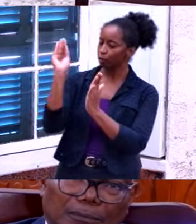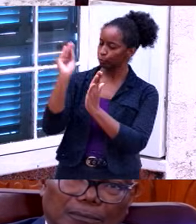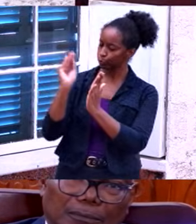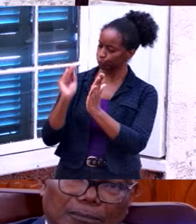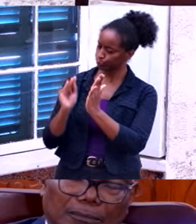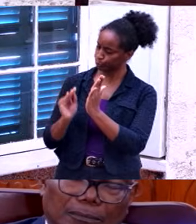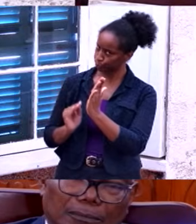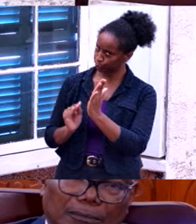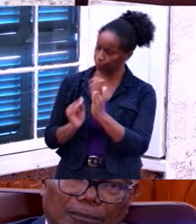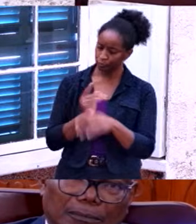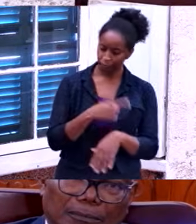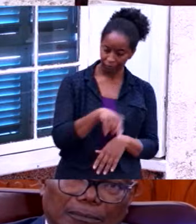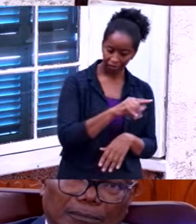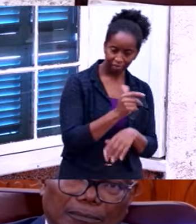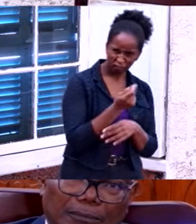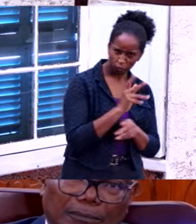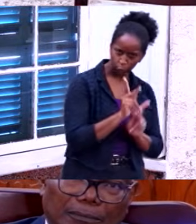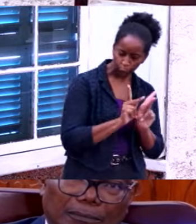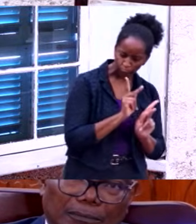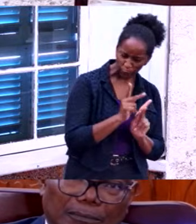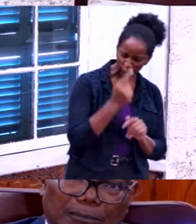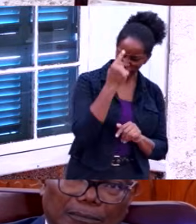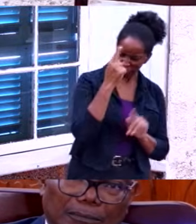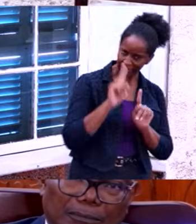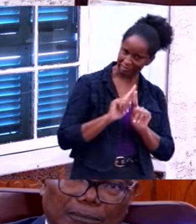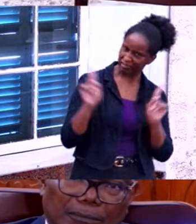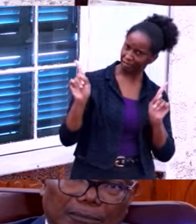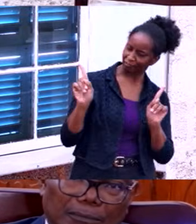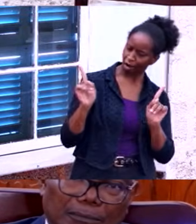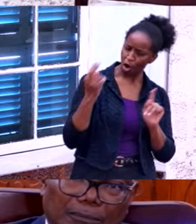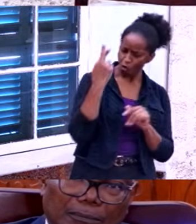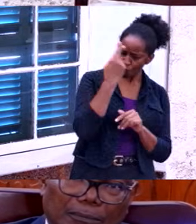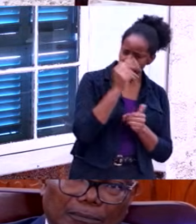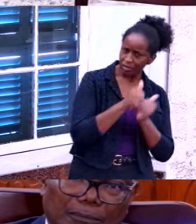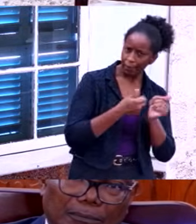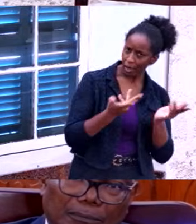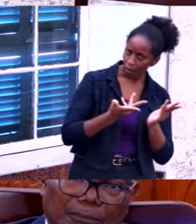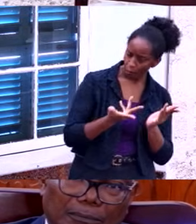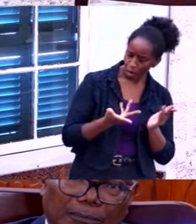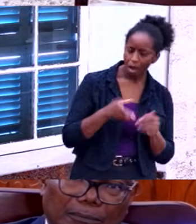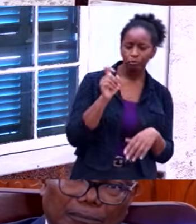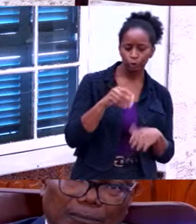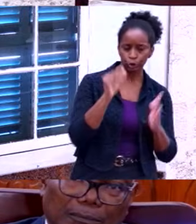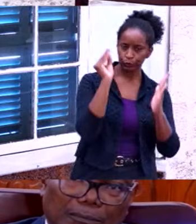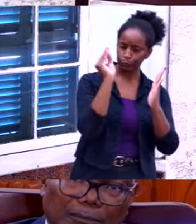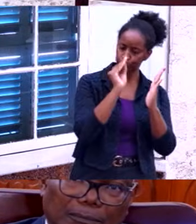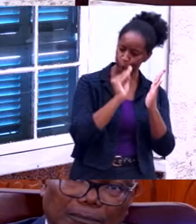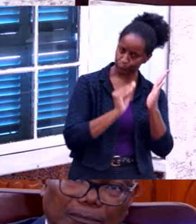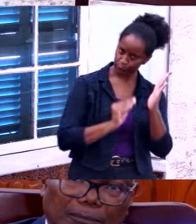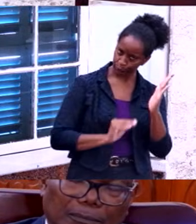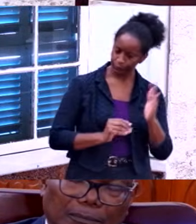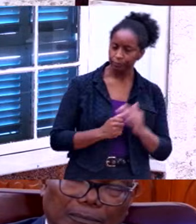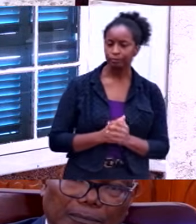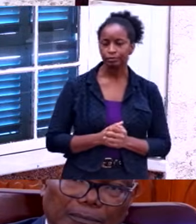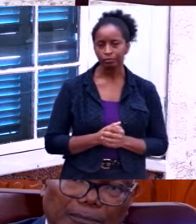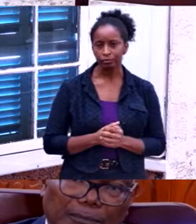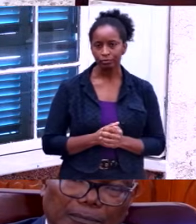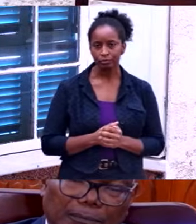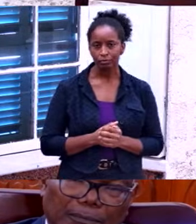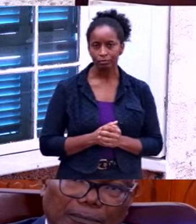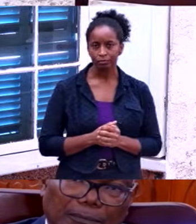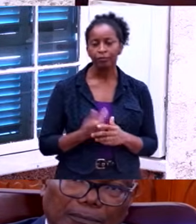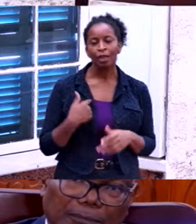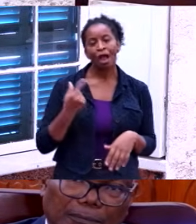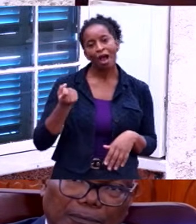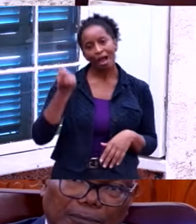Z. I think that we were able to do that. And the truth is that I recognize that some of the things that I suggested